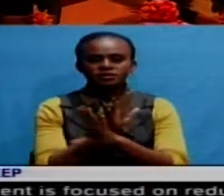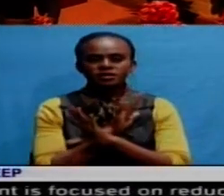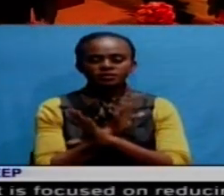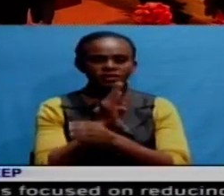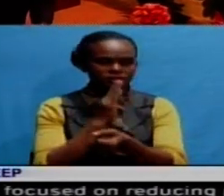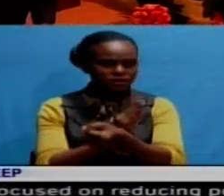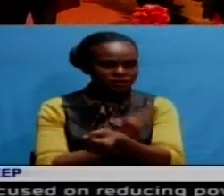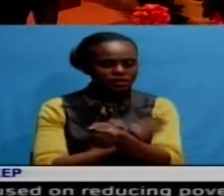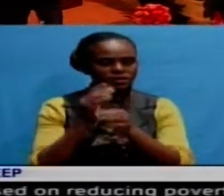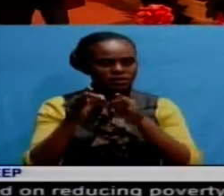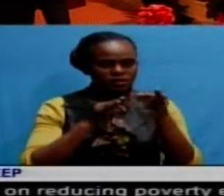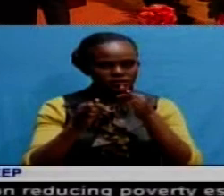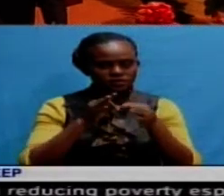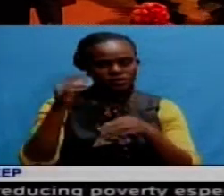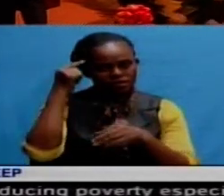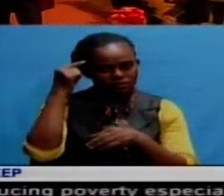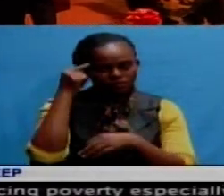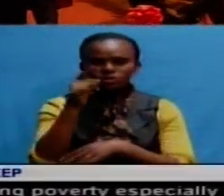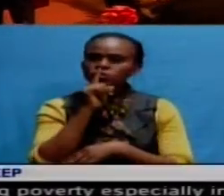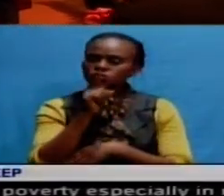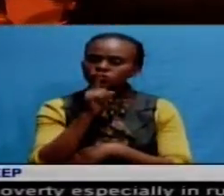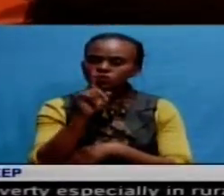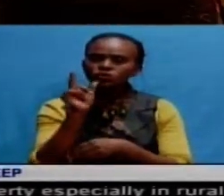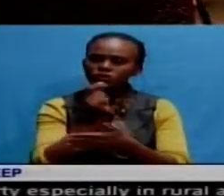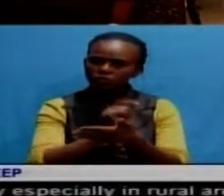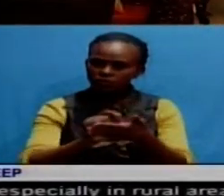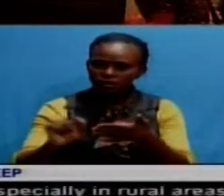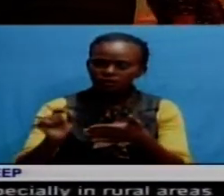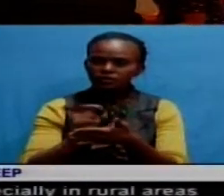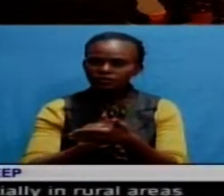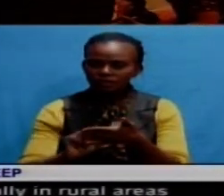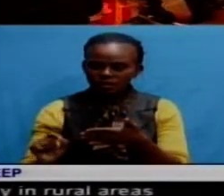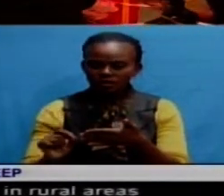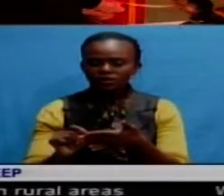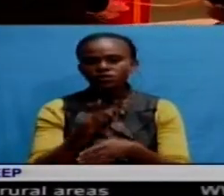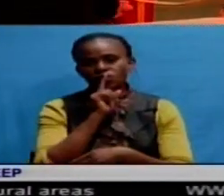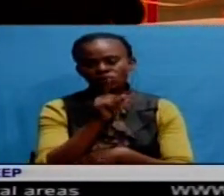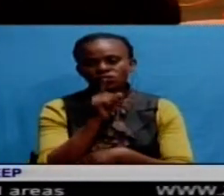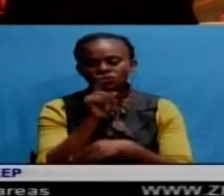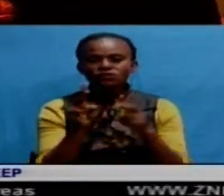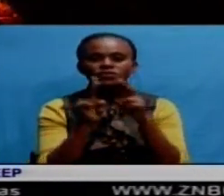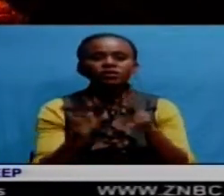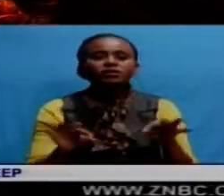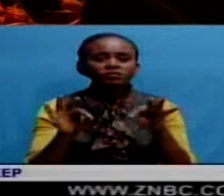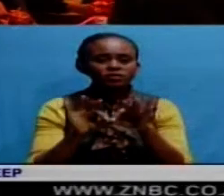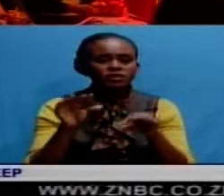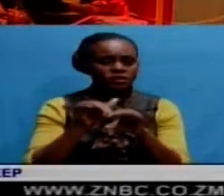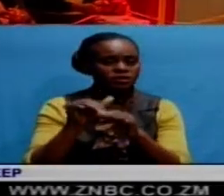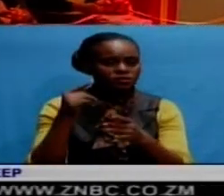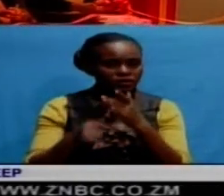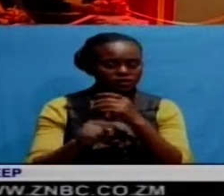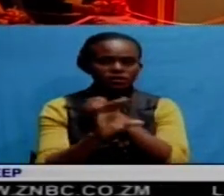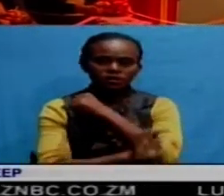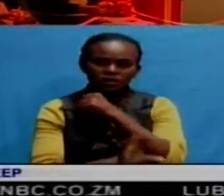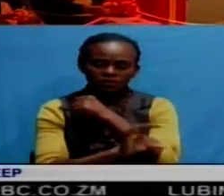Banda explained that government will ensure writing plays becomes an integral part of the